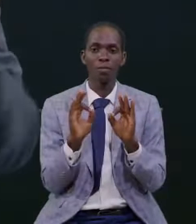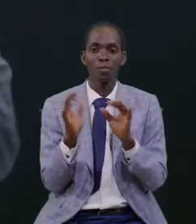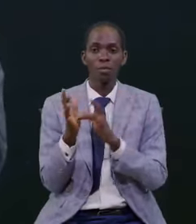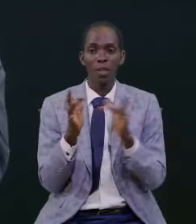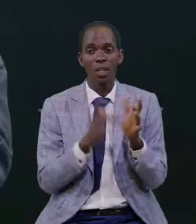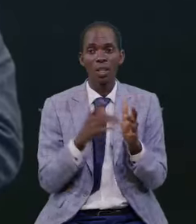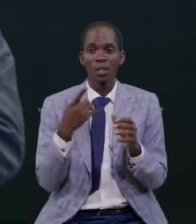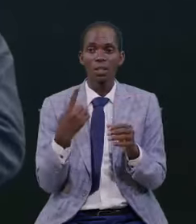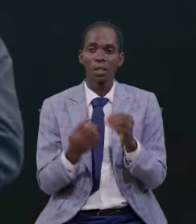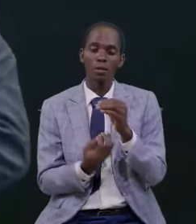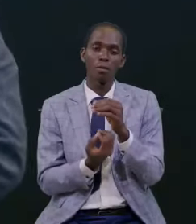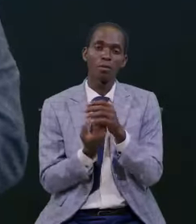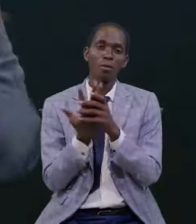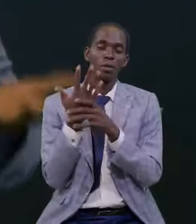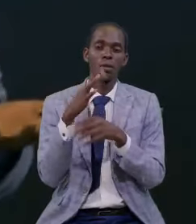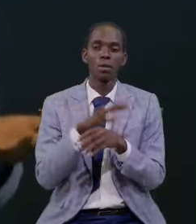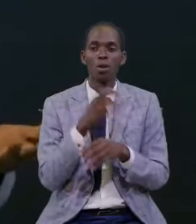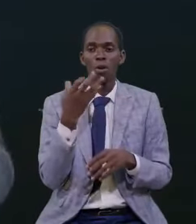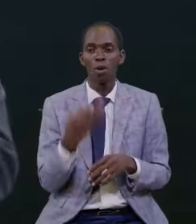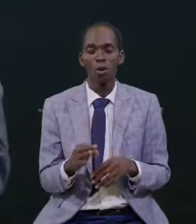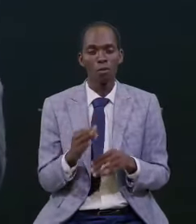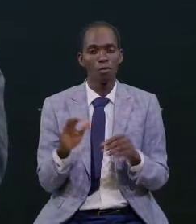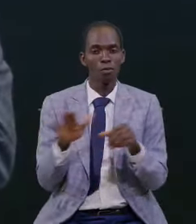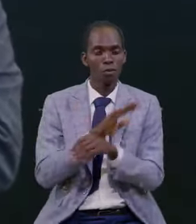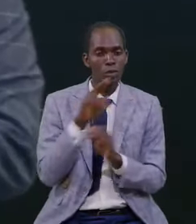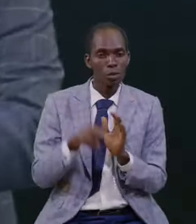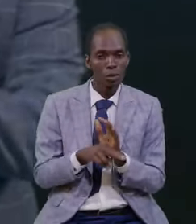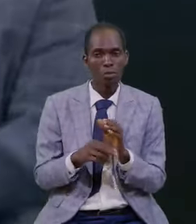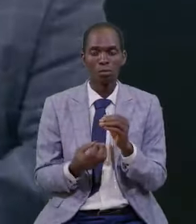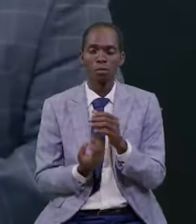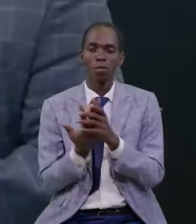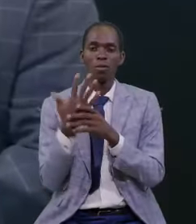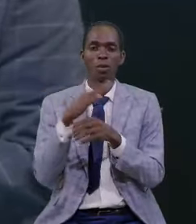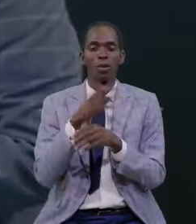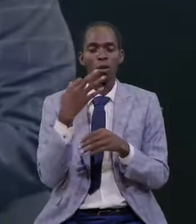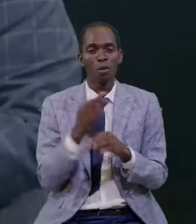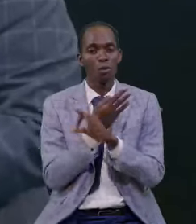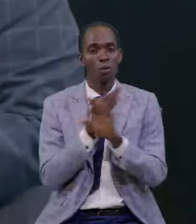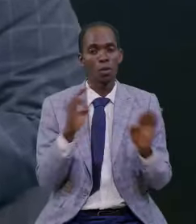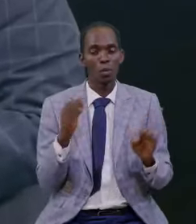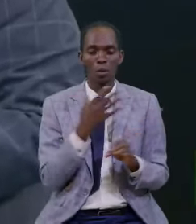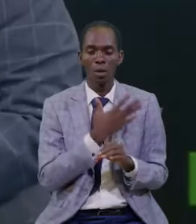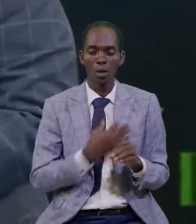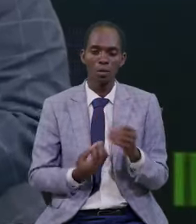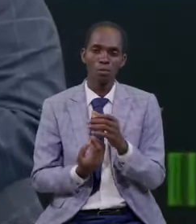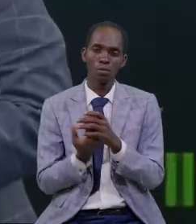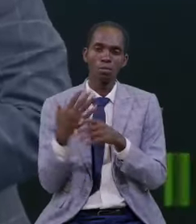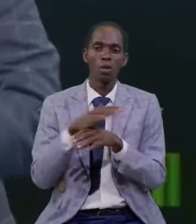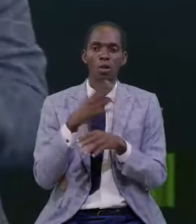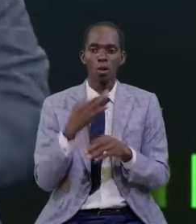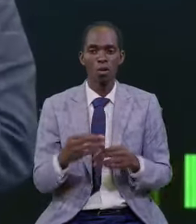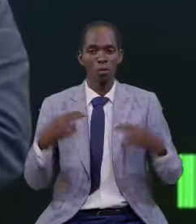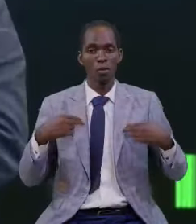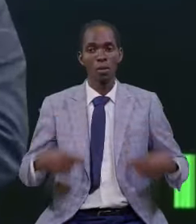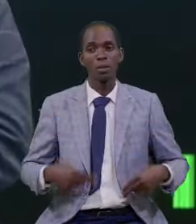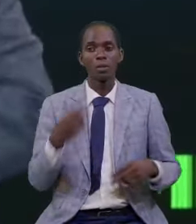the fountain of freedom, and the fountain of fitness. Look at John chapter 7. I'm reading from